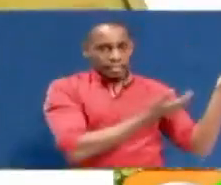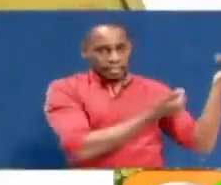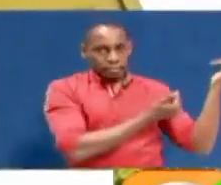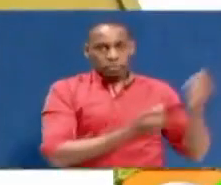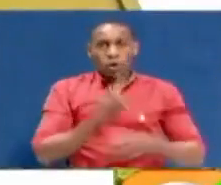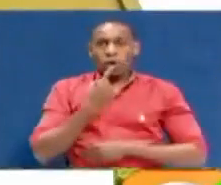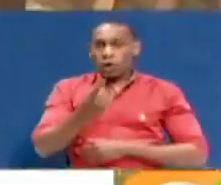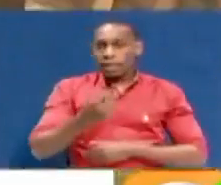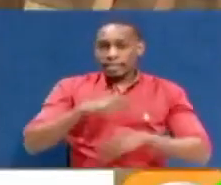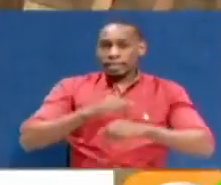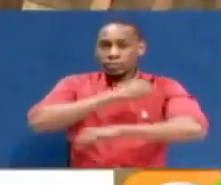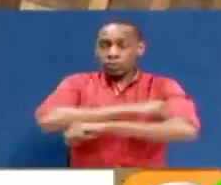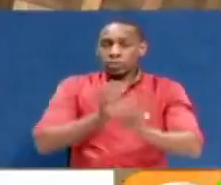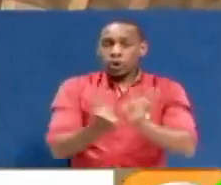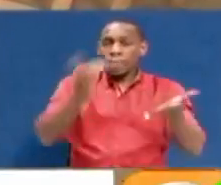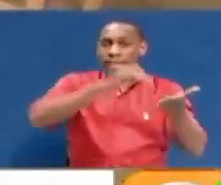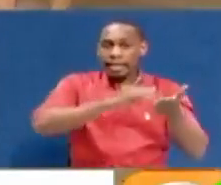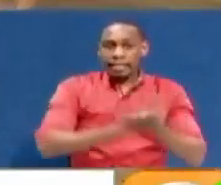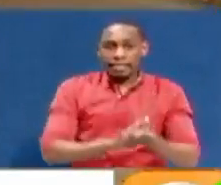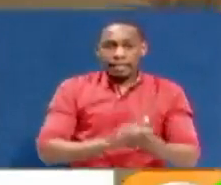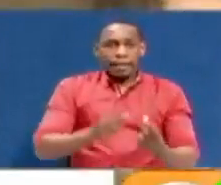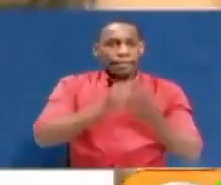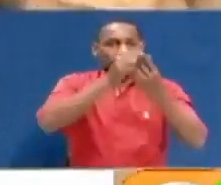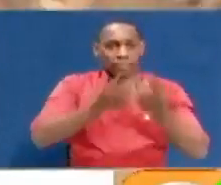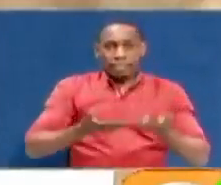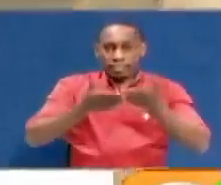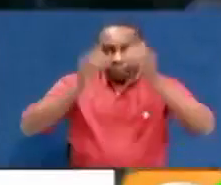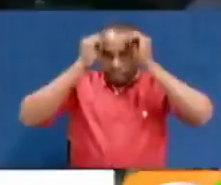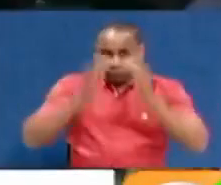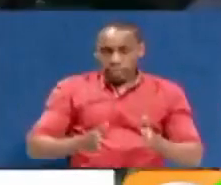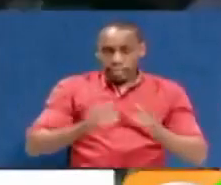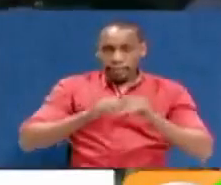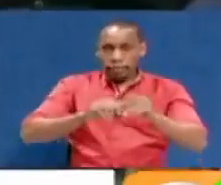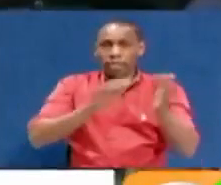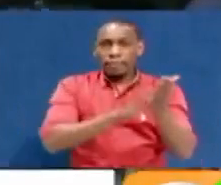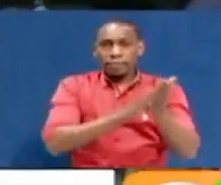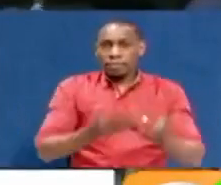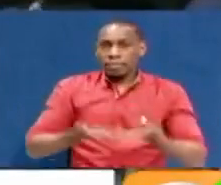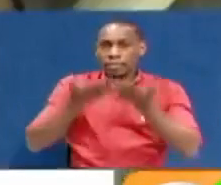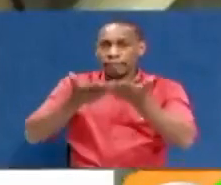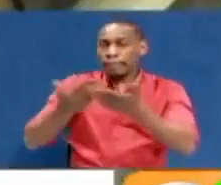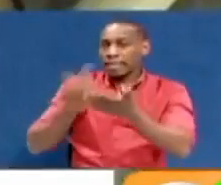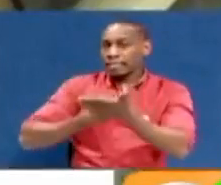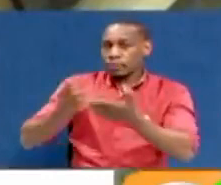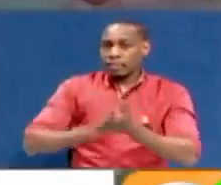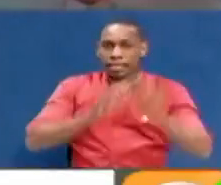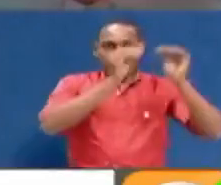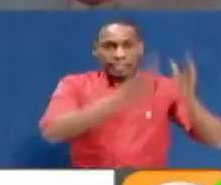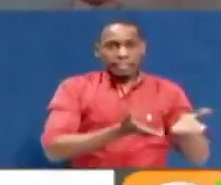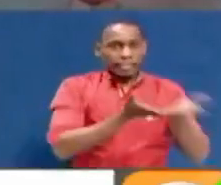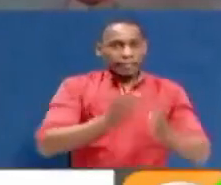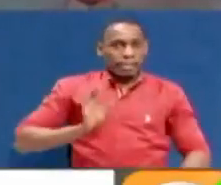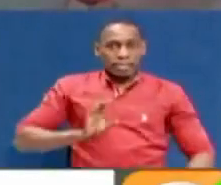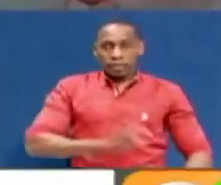to give direction on when schools will reopen, priority to be given to candidates according to proposals presented last week. The Teachers